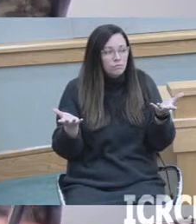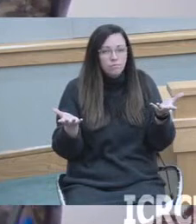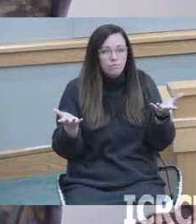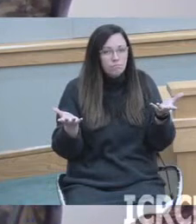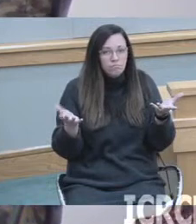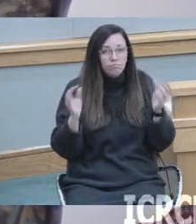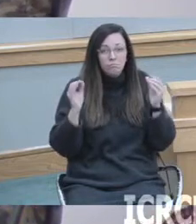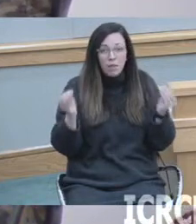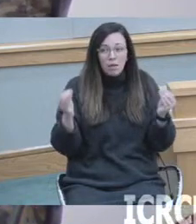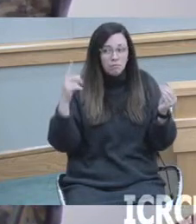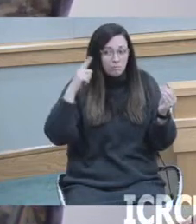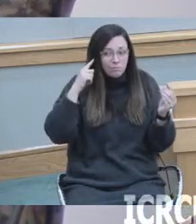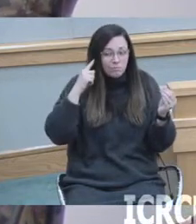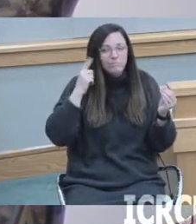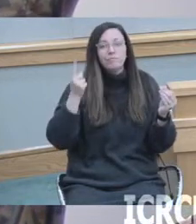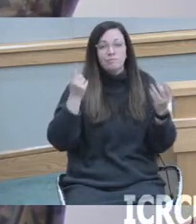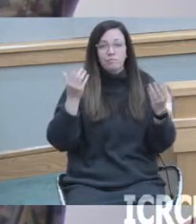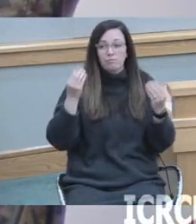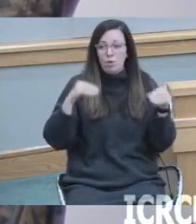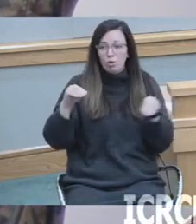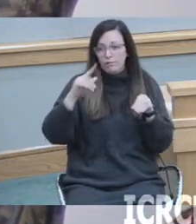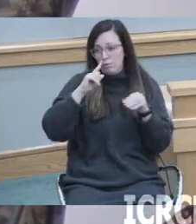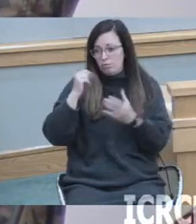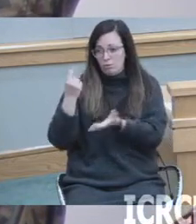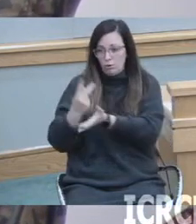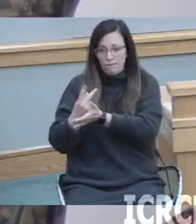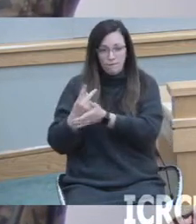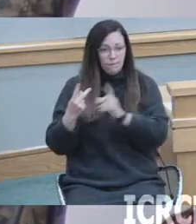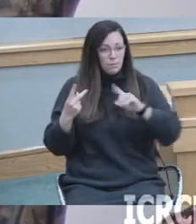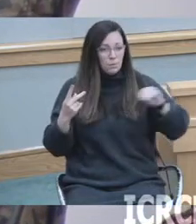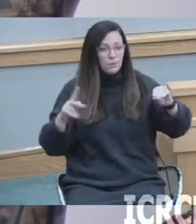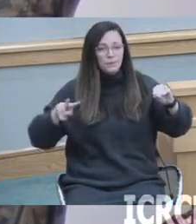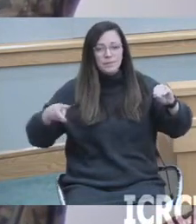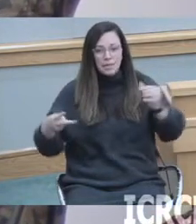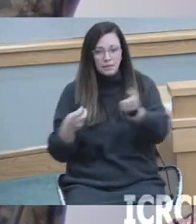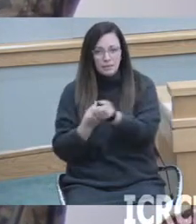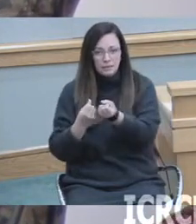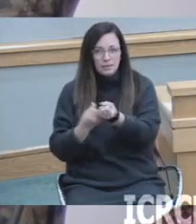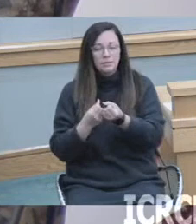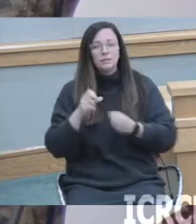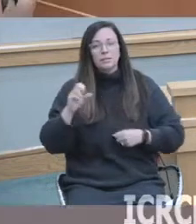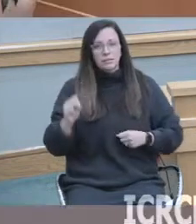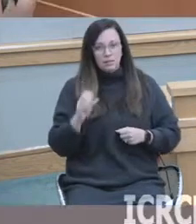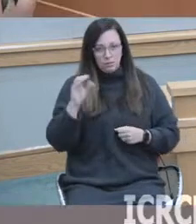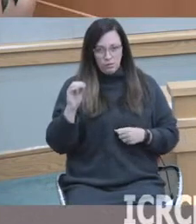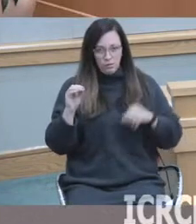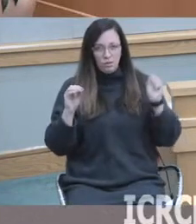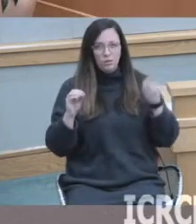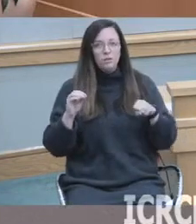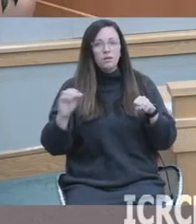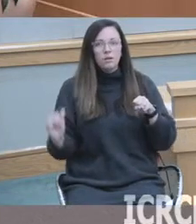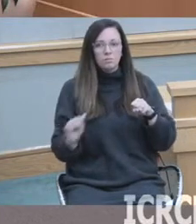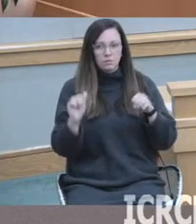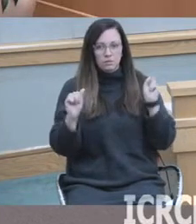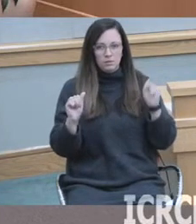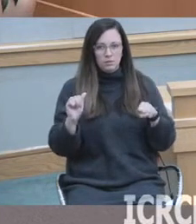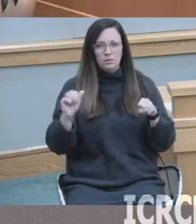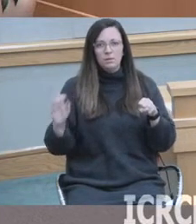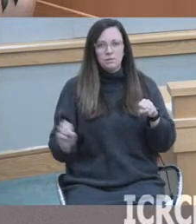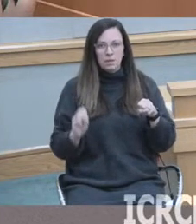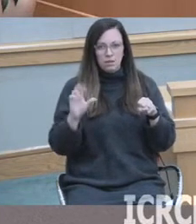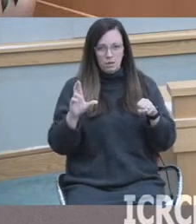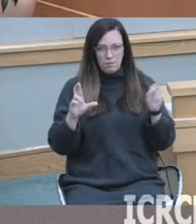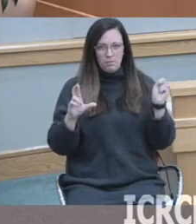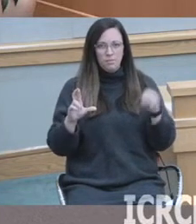Hearing none, can I have a motion to approve the minutes? So moved. Second. Mr. Sextro. Yes. Mr. Albrecht. Yes. Ms. Smiley